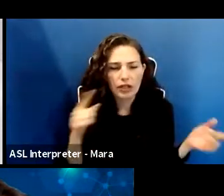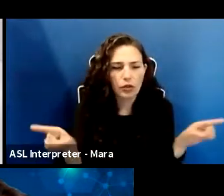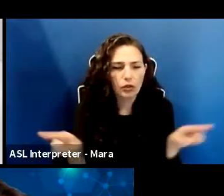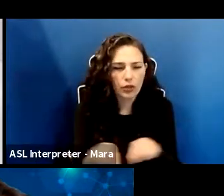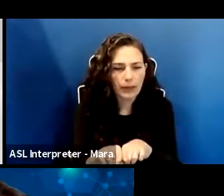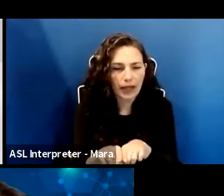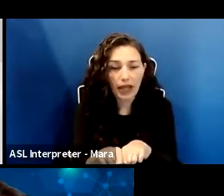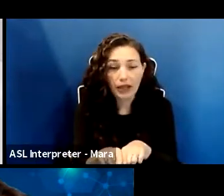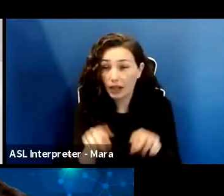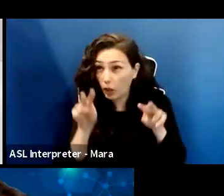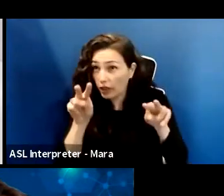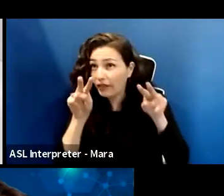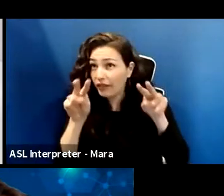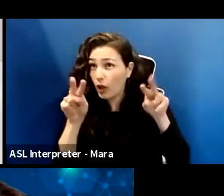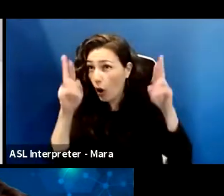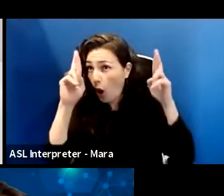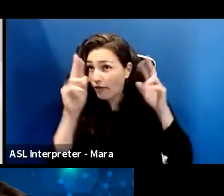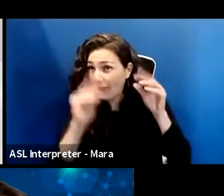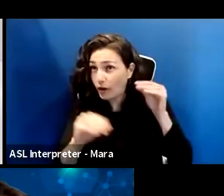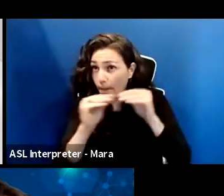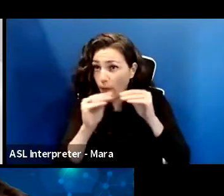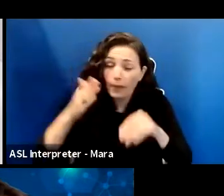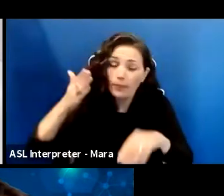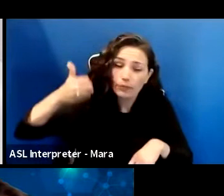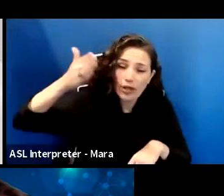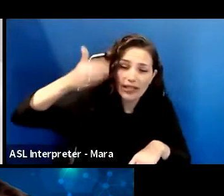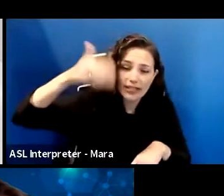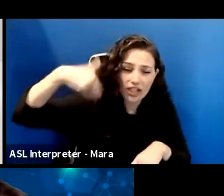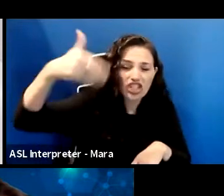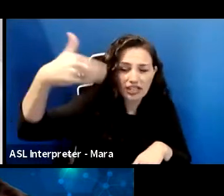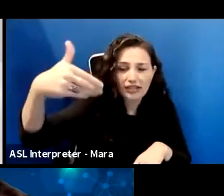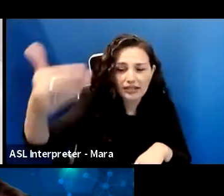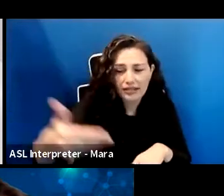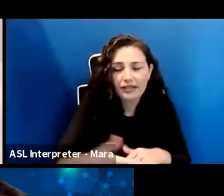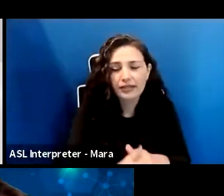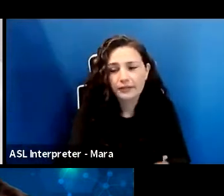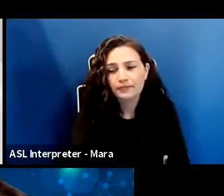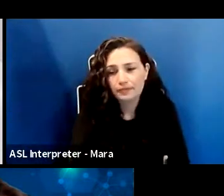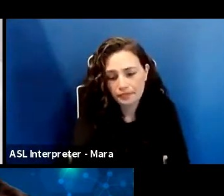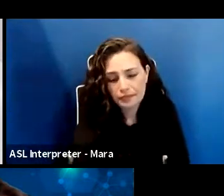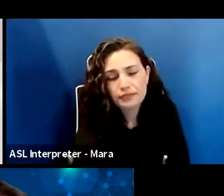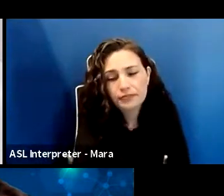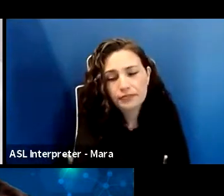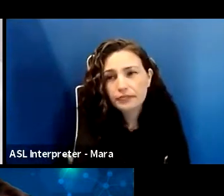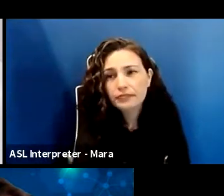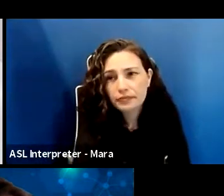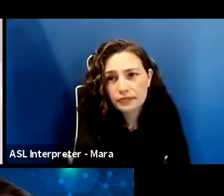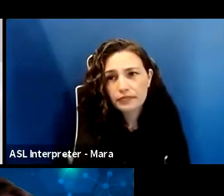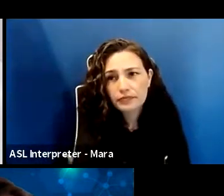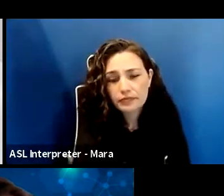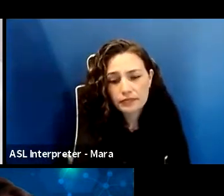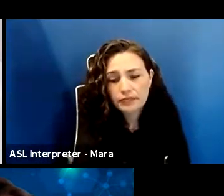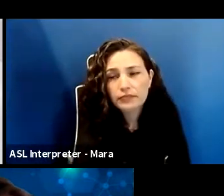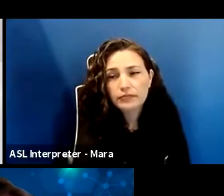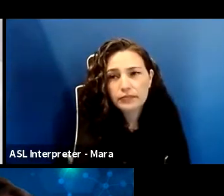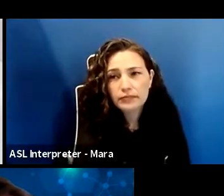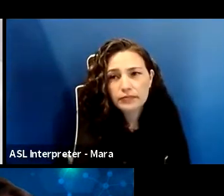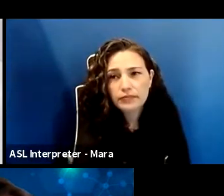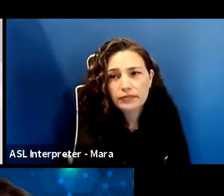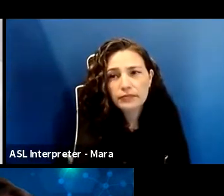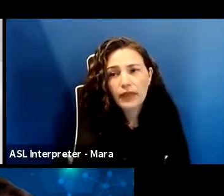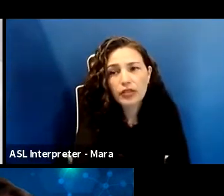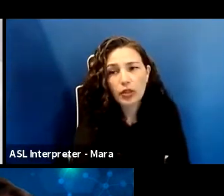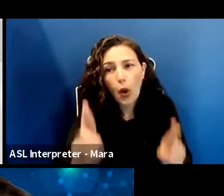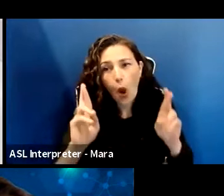hoping, for more presentations and things like that to come back into being as we move hopefully into this post-COVID